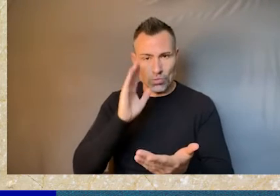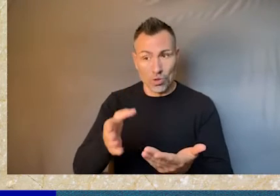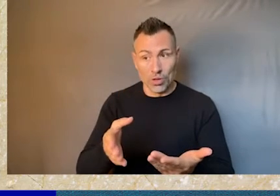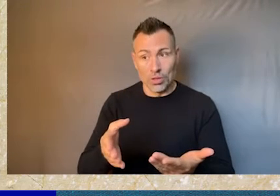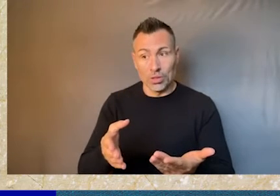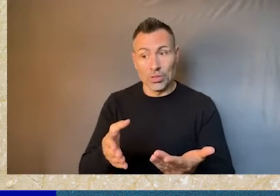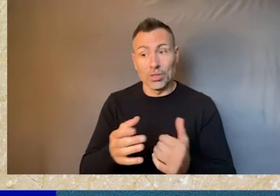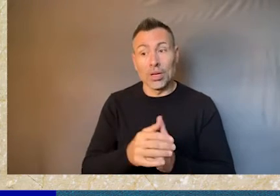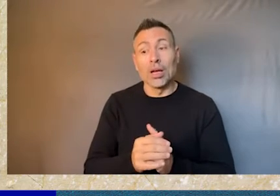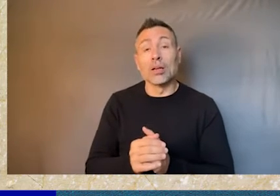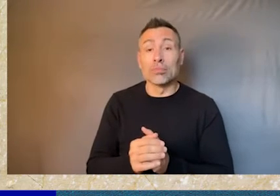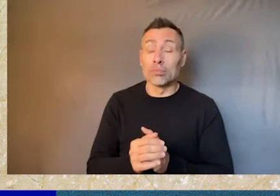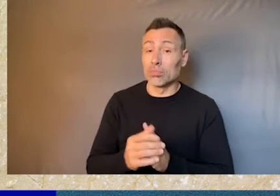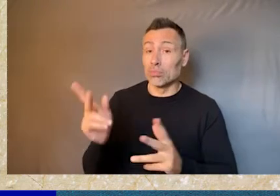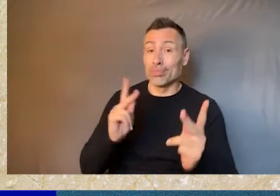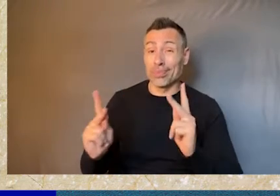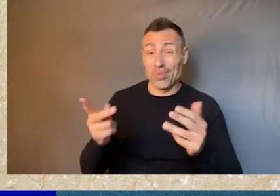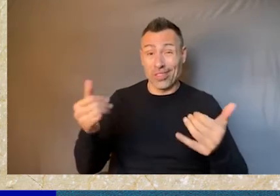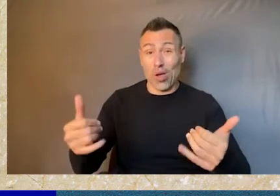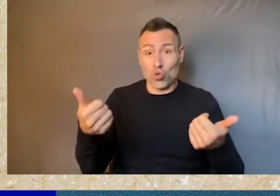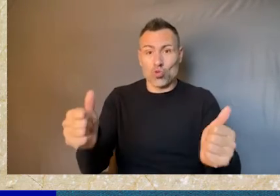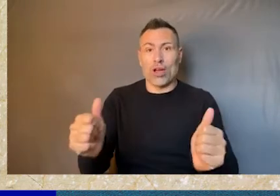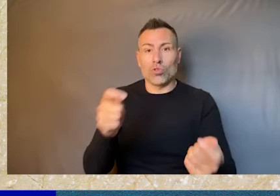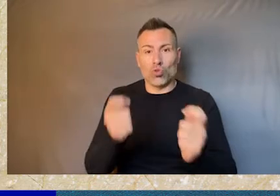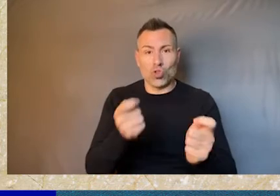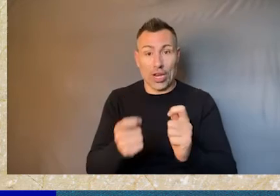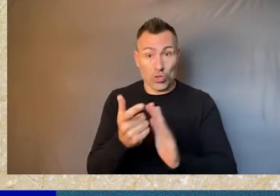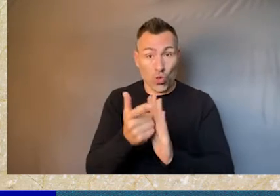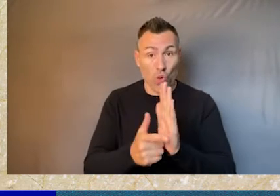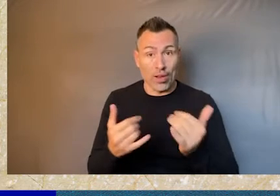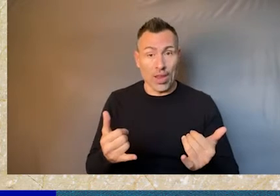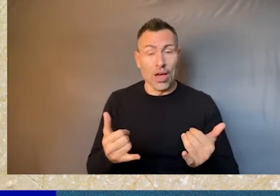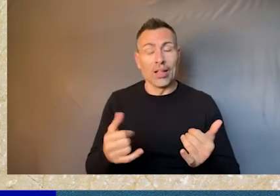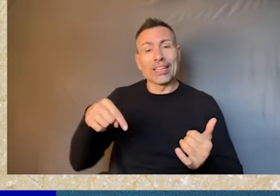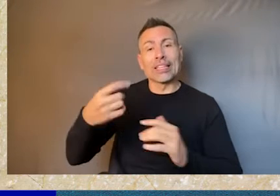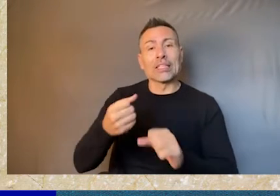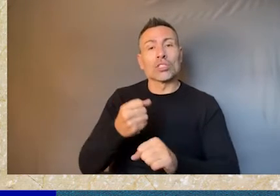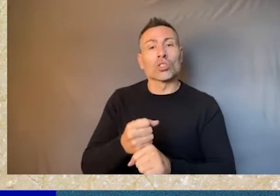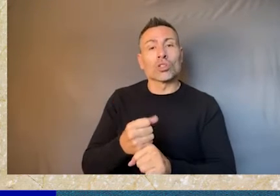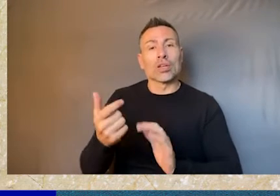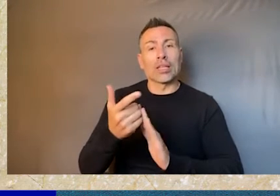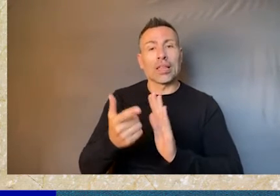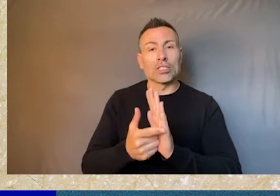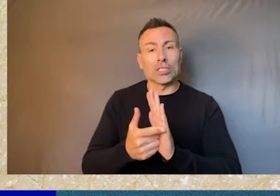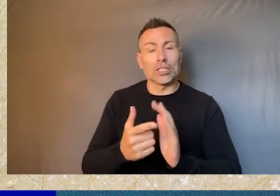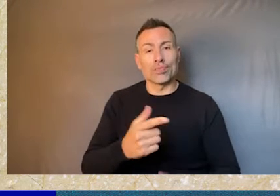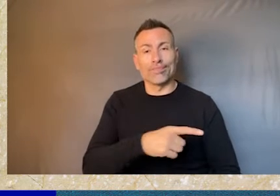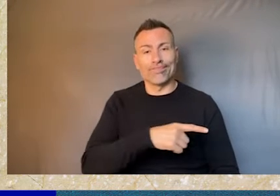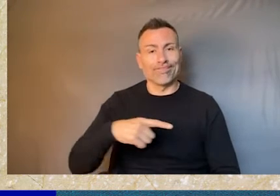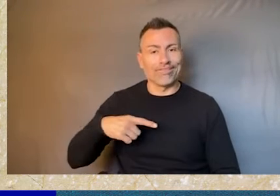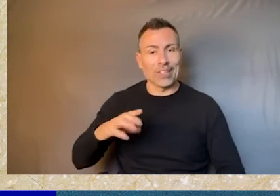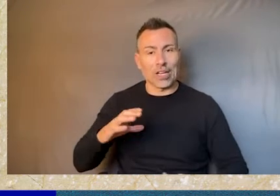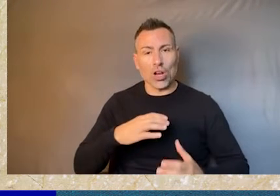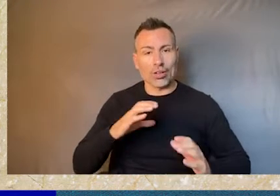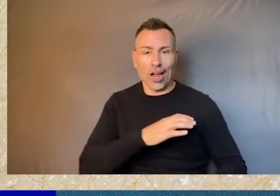and people are working on that now. And like this year in the legislature, there were proposals to get some of that language changed.